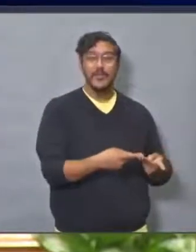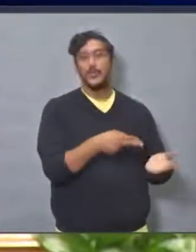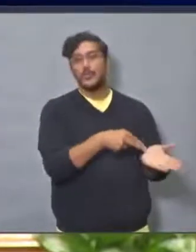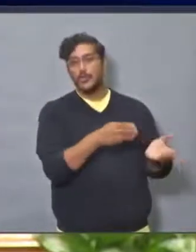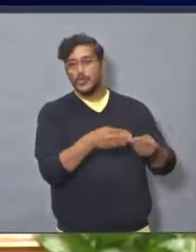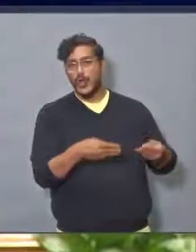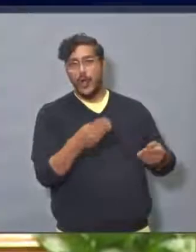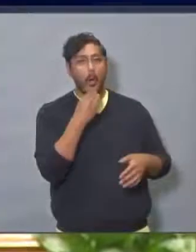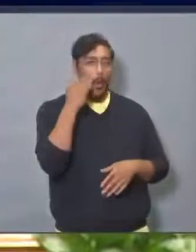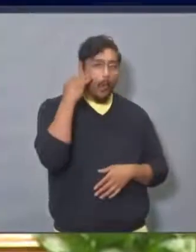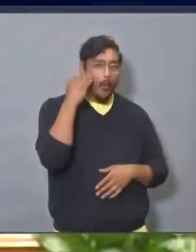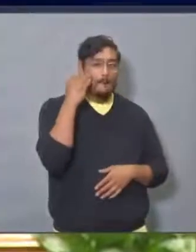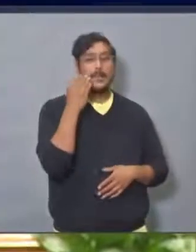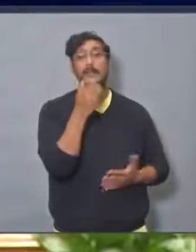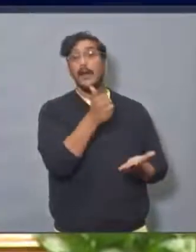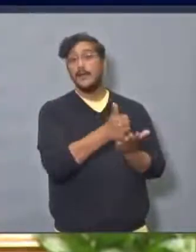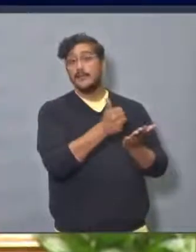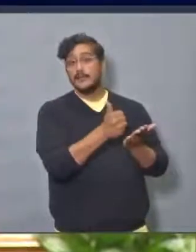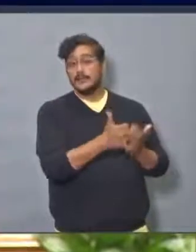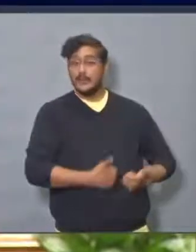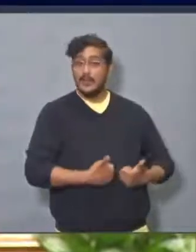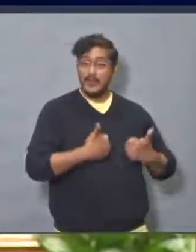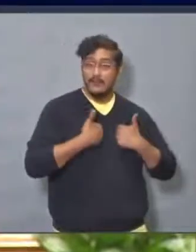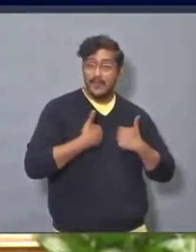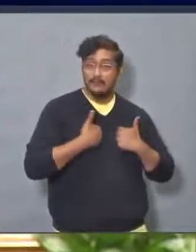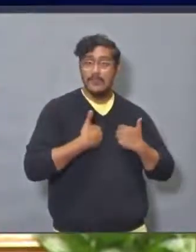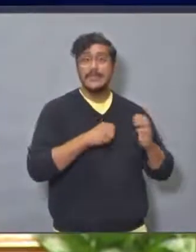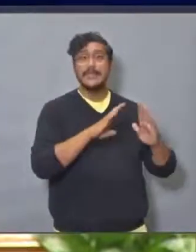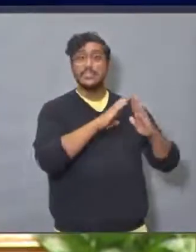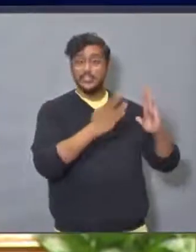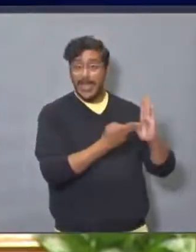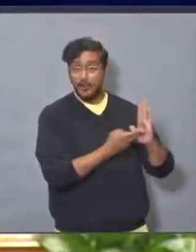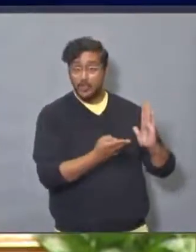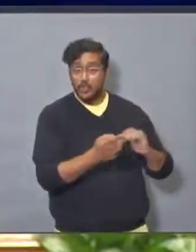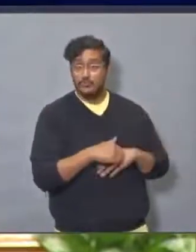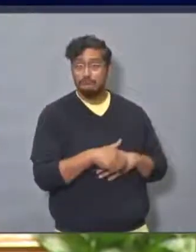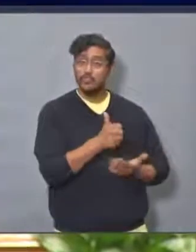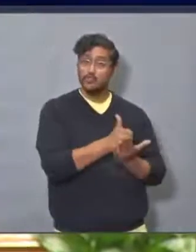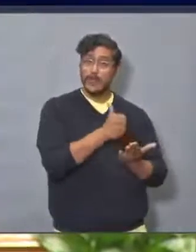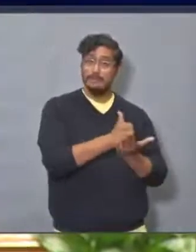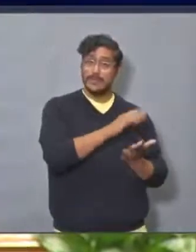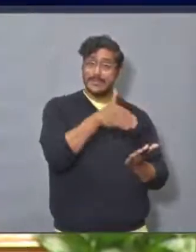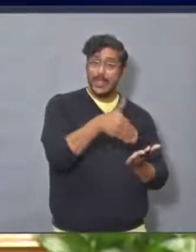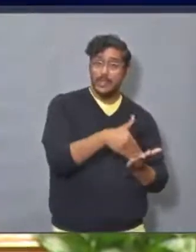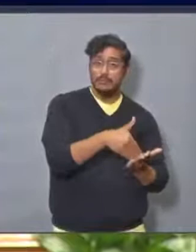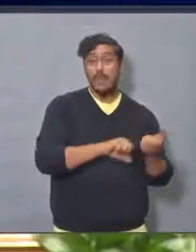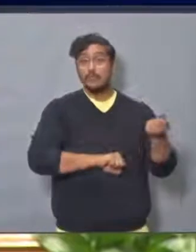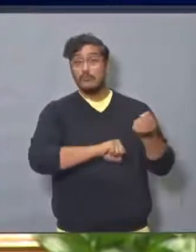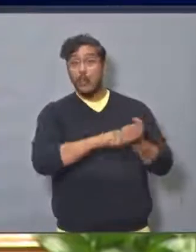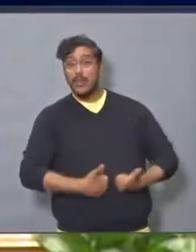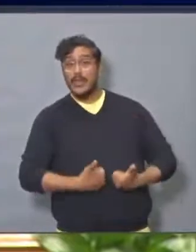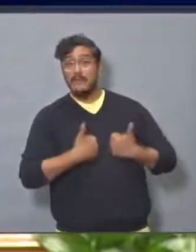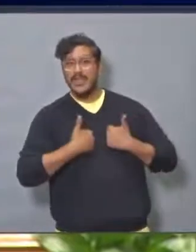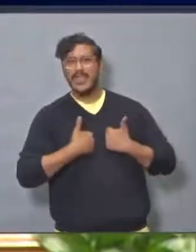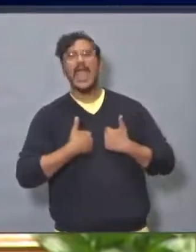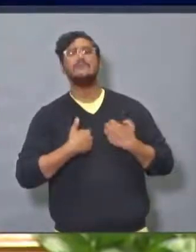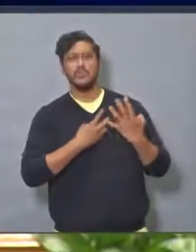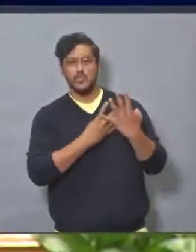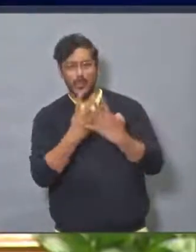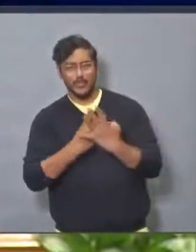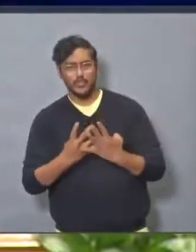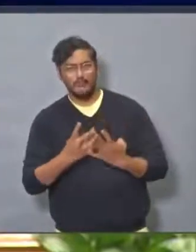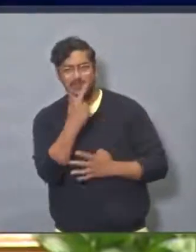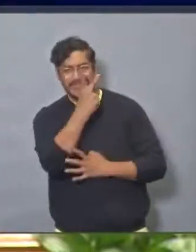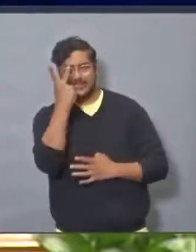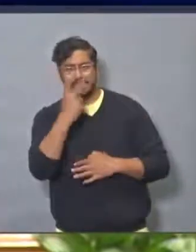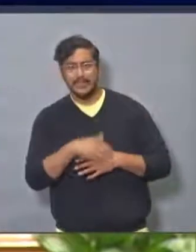homes, assisted living facilities, shelters, treatment centers, supportive living, and correctional facilities.